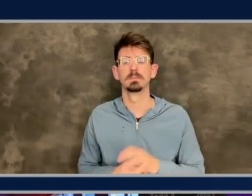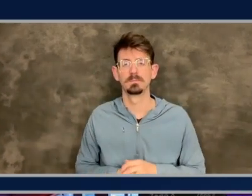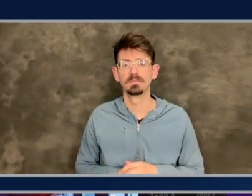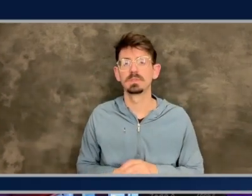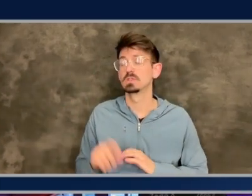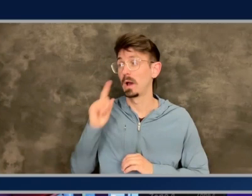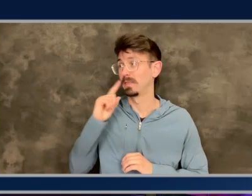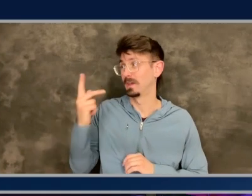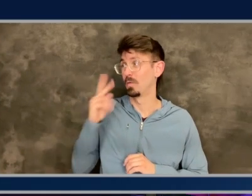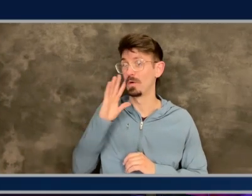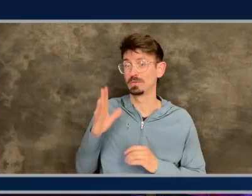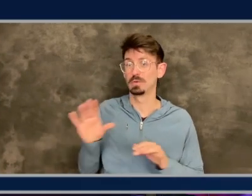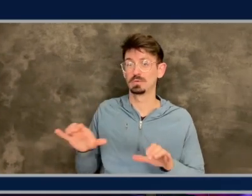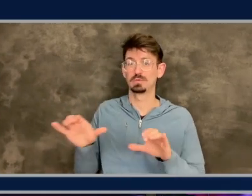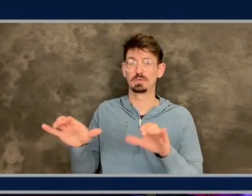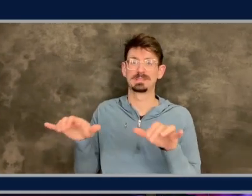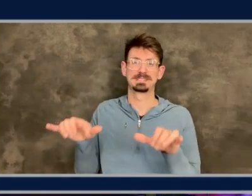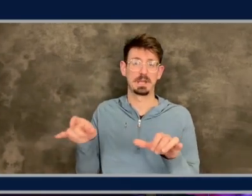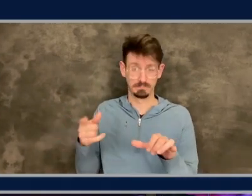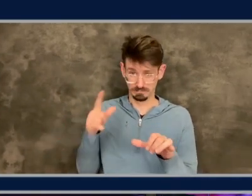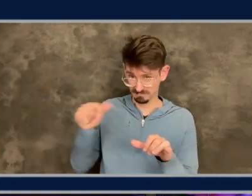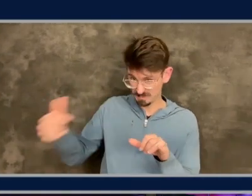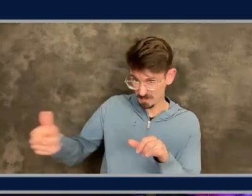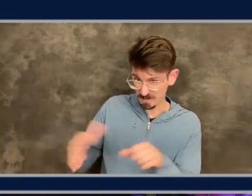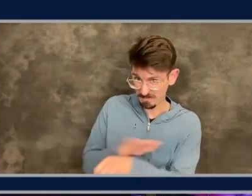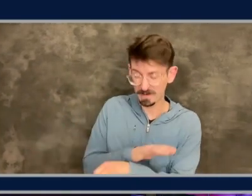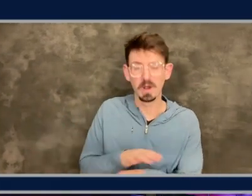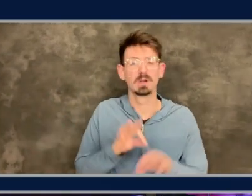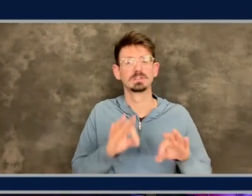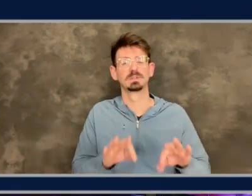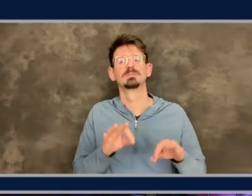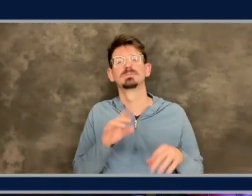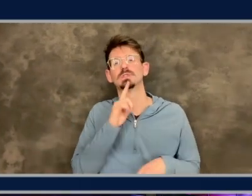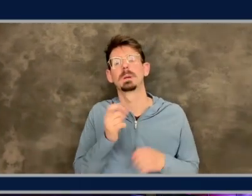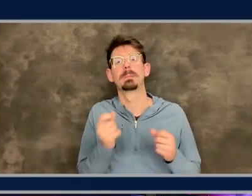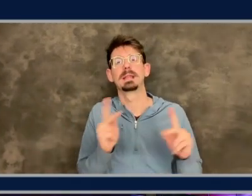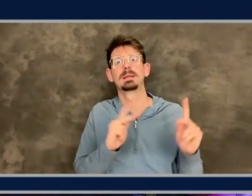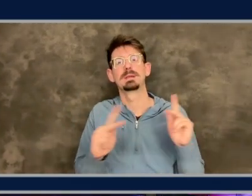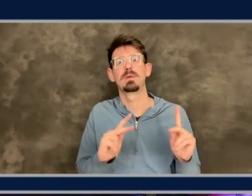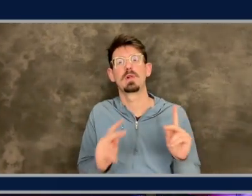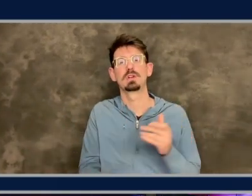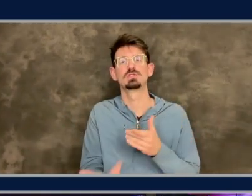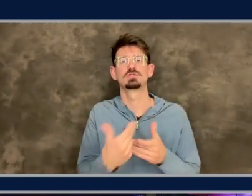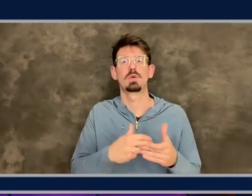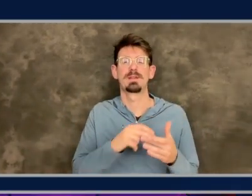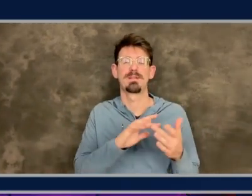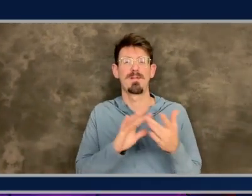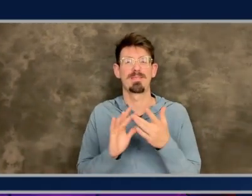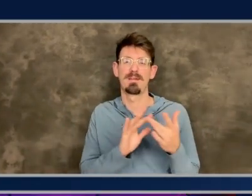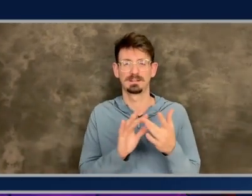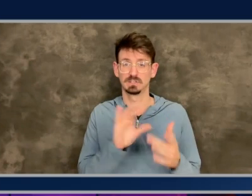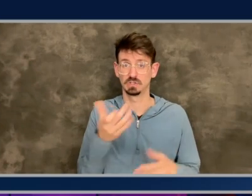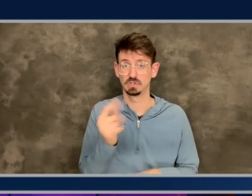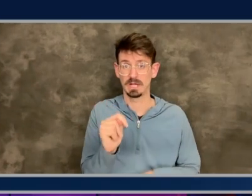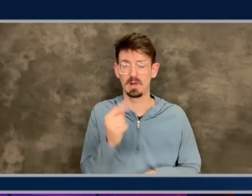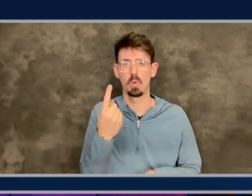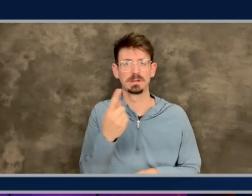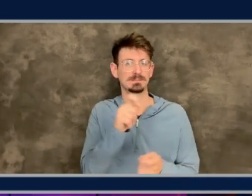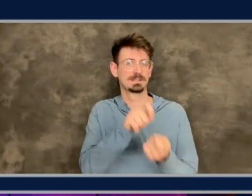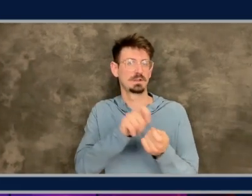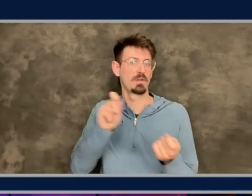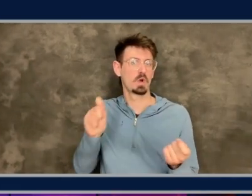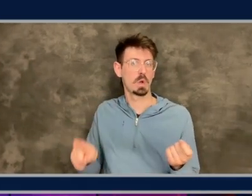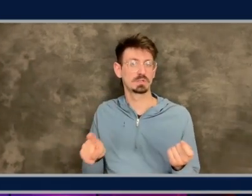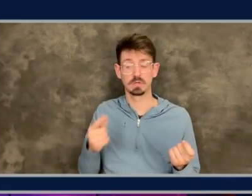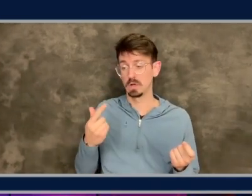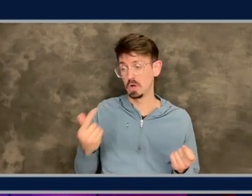You cover it. I was going to say, we've got a lot of people who are joining us, chatting in, and there's one specific question that we've got. Does Graviton